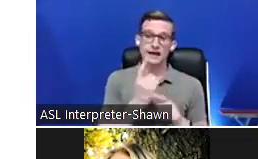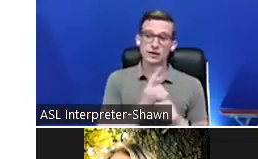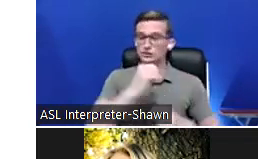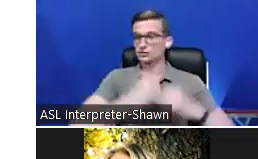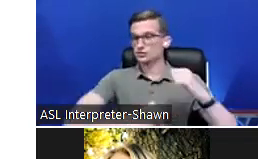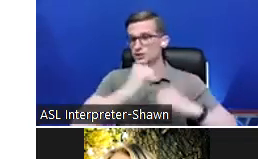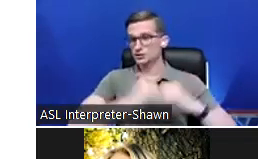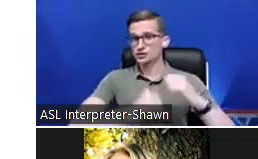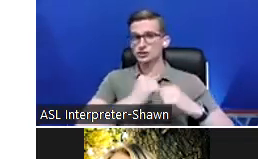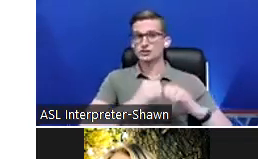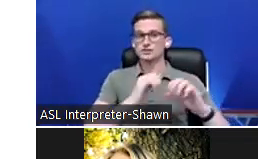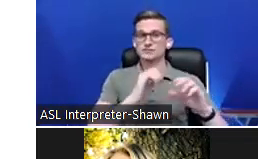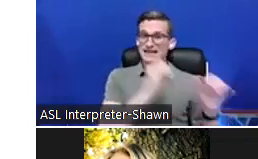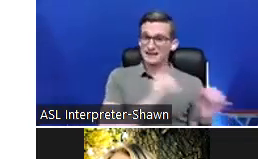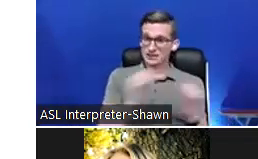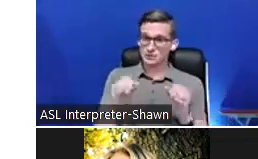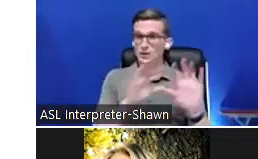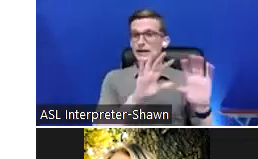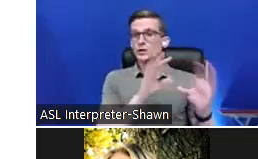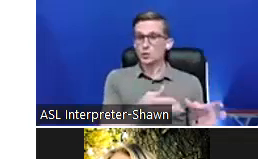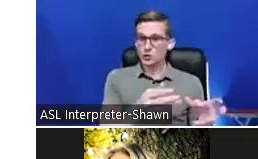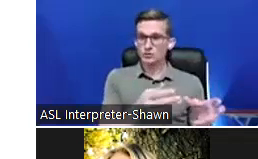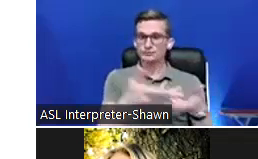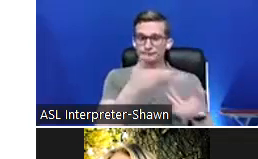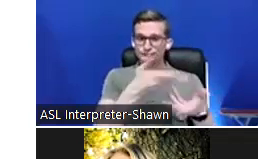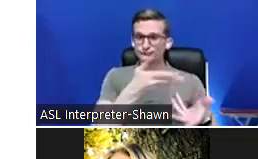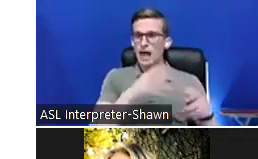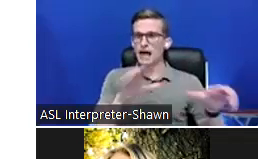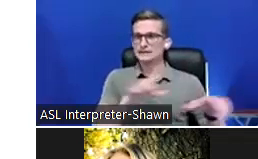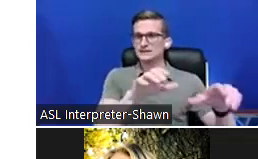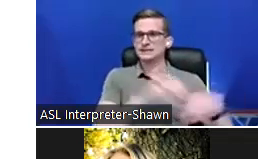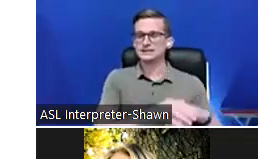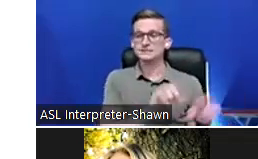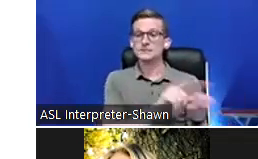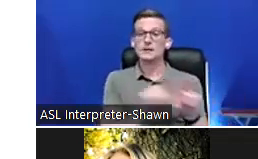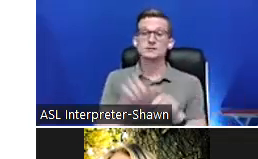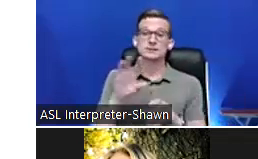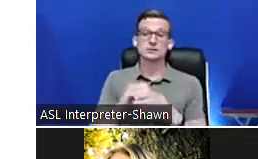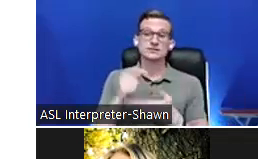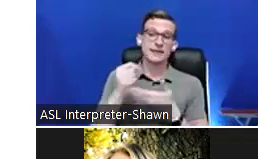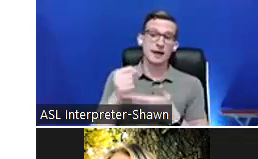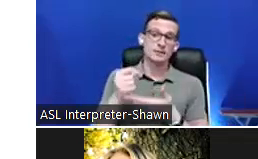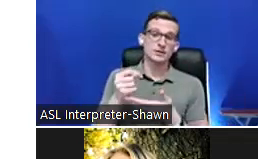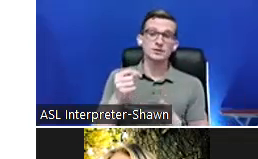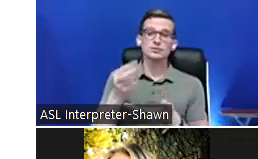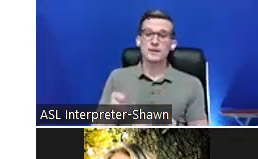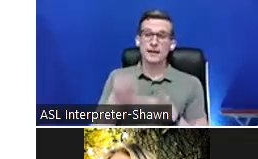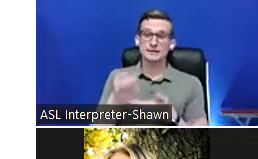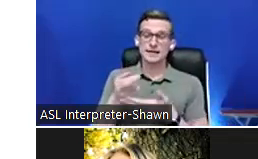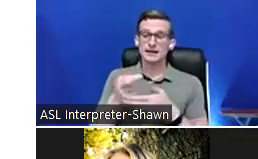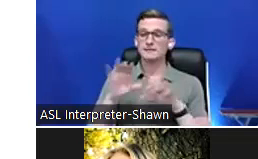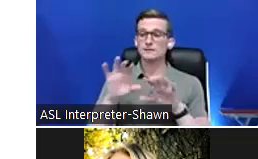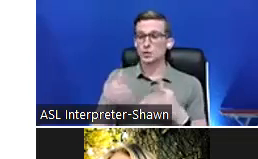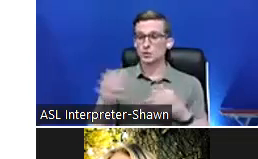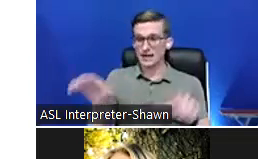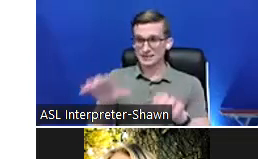engagement opportunities. And it also includes therapeutic and habilitative activities to facilitate the development of life skills, promote